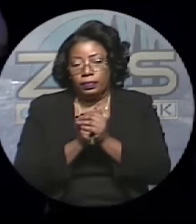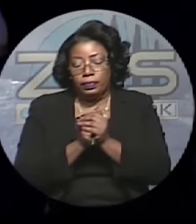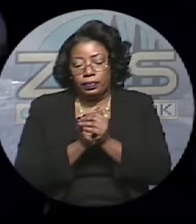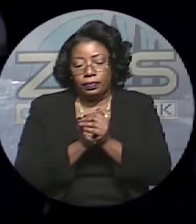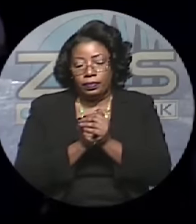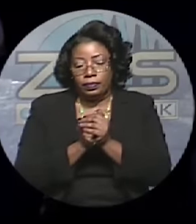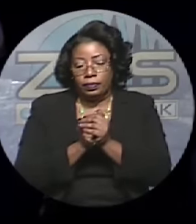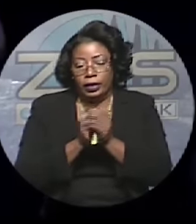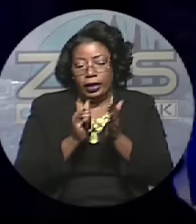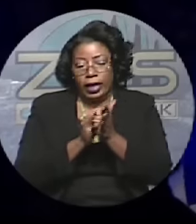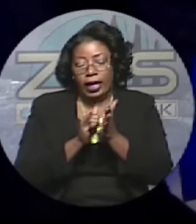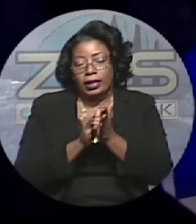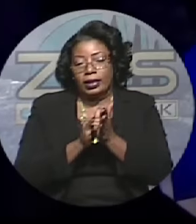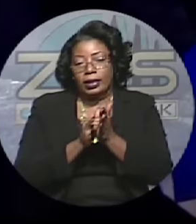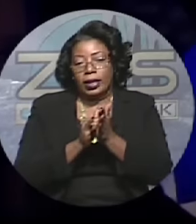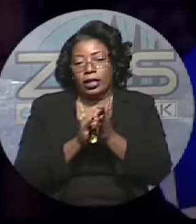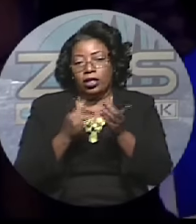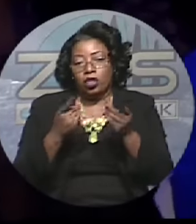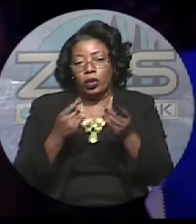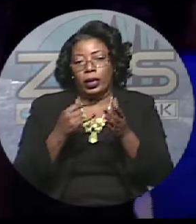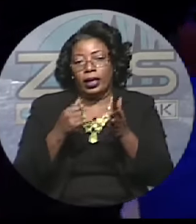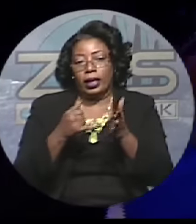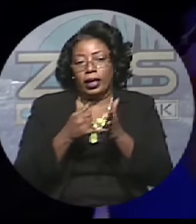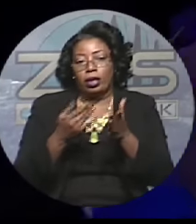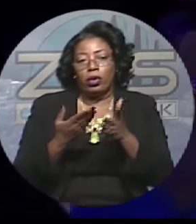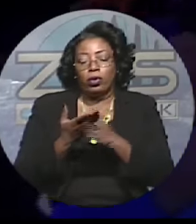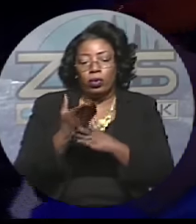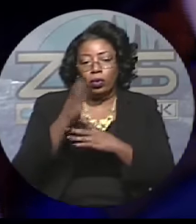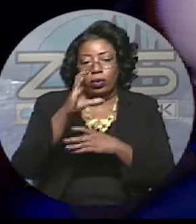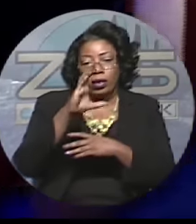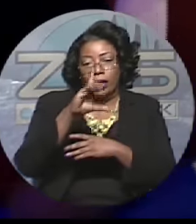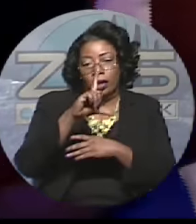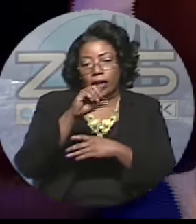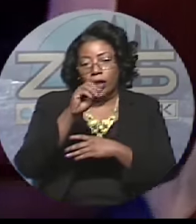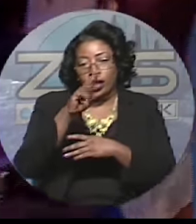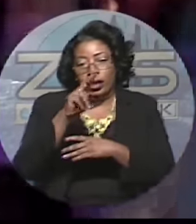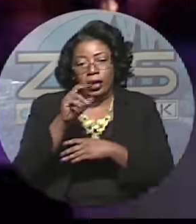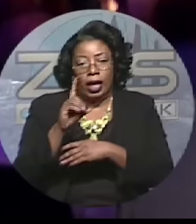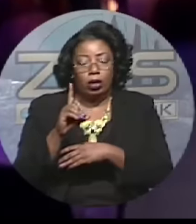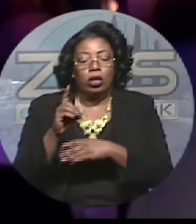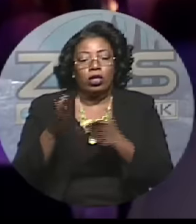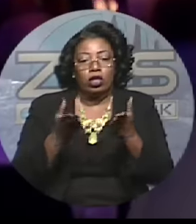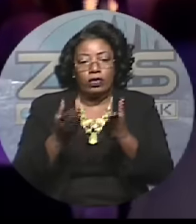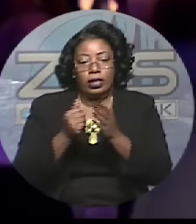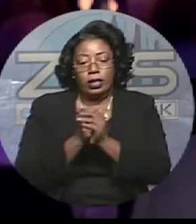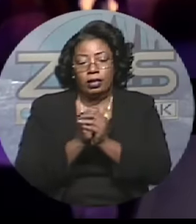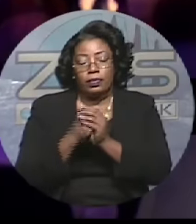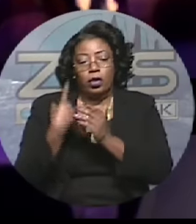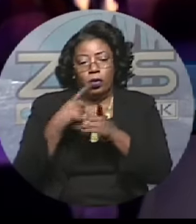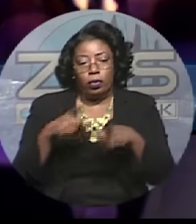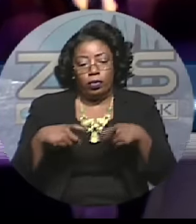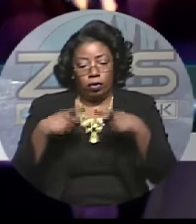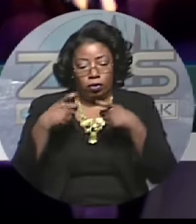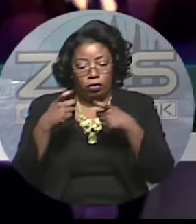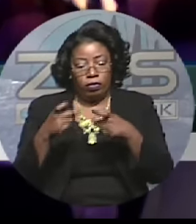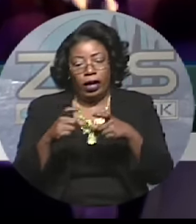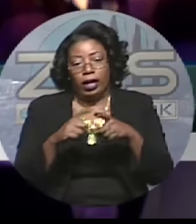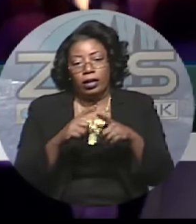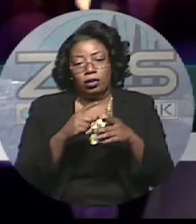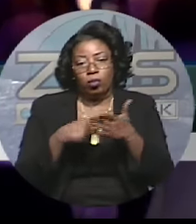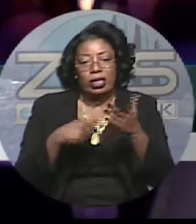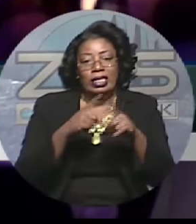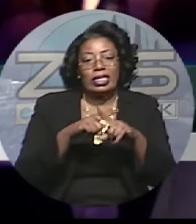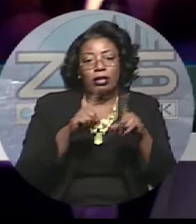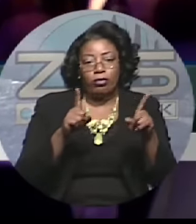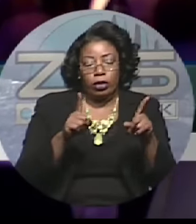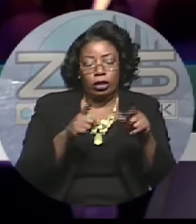they're doing that through cloud services, digital signage services, and network security. Well, what we're able to provide that I think is different is, first